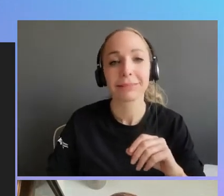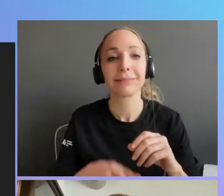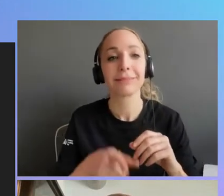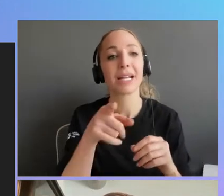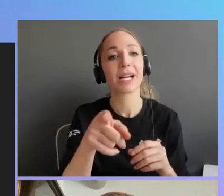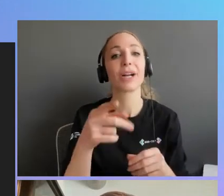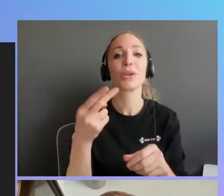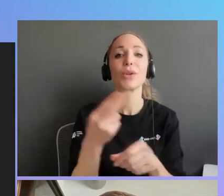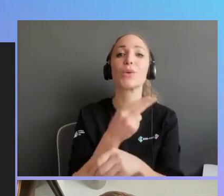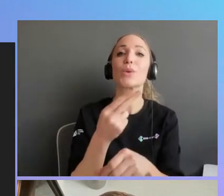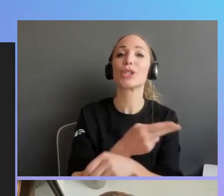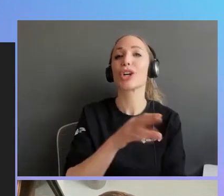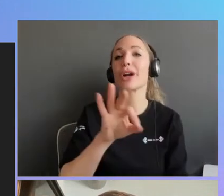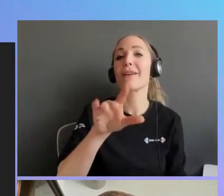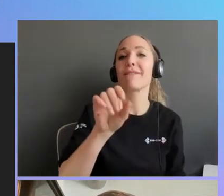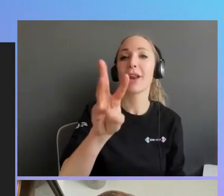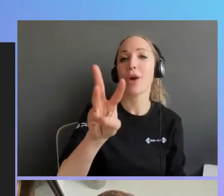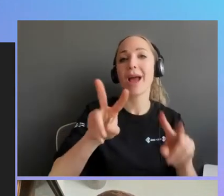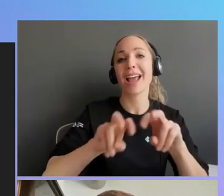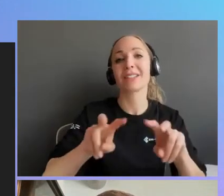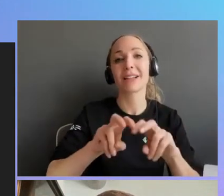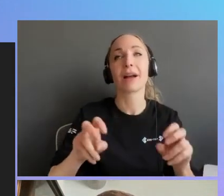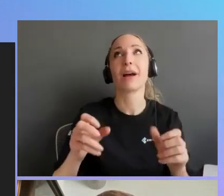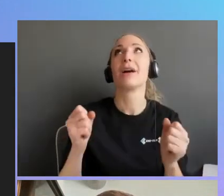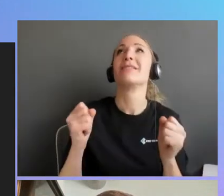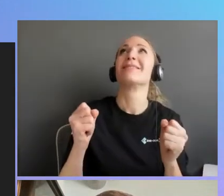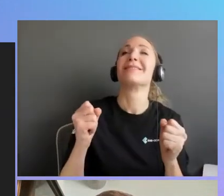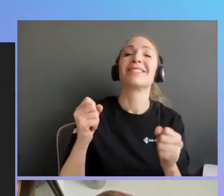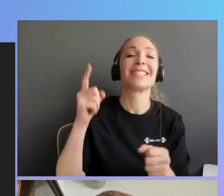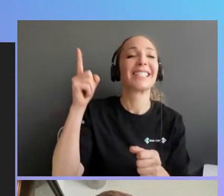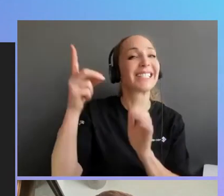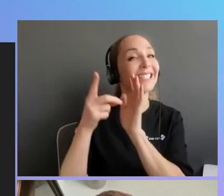Userflow analyzer. And sure enough, the demo gods are testing me today.